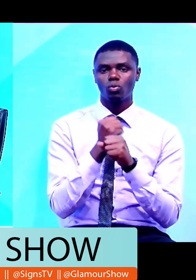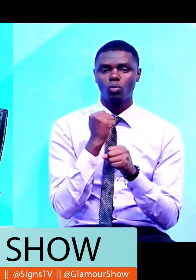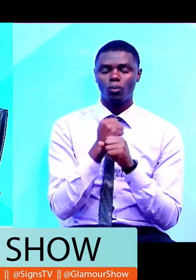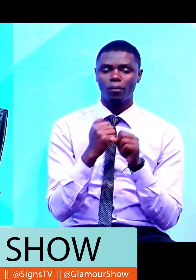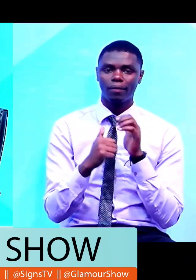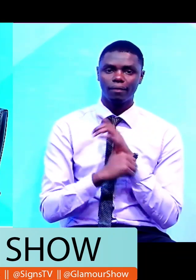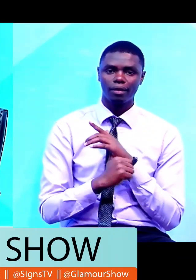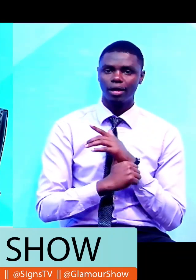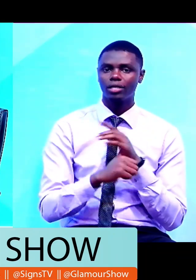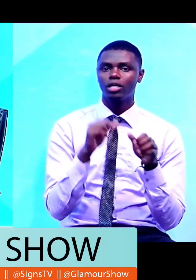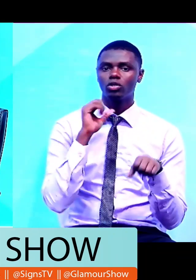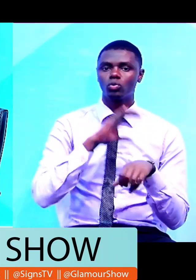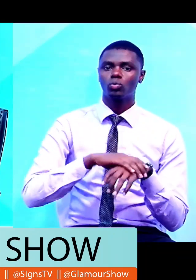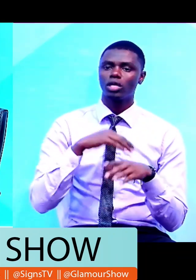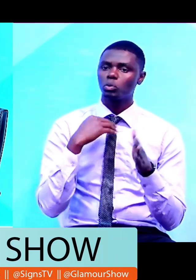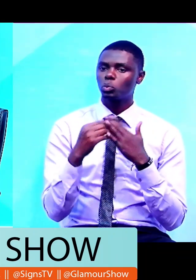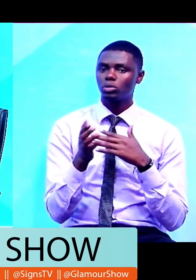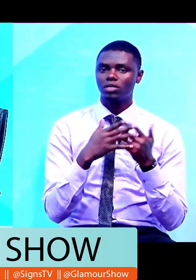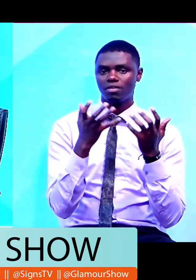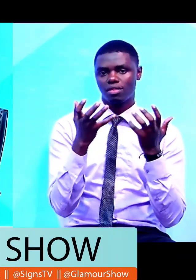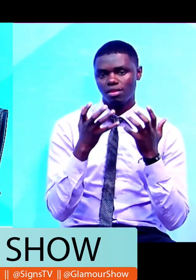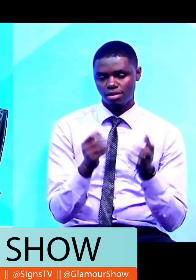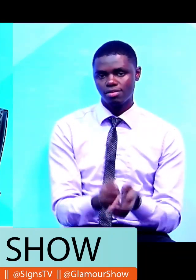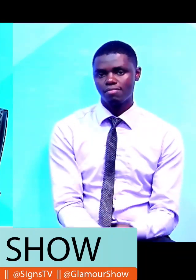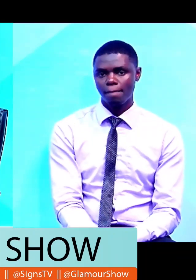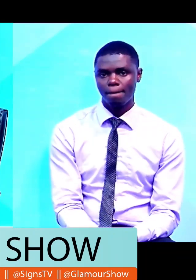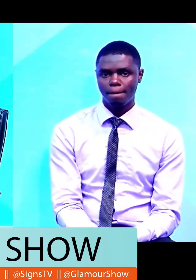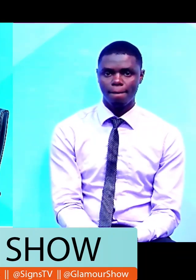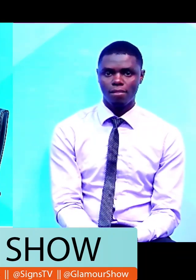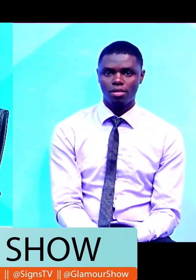get whatever they need.